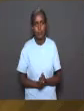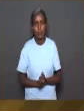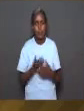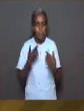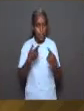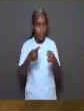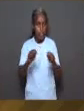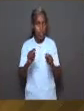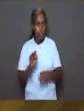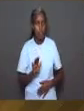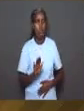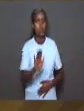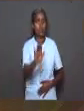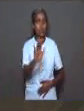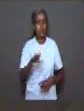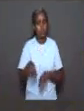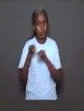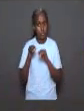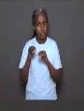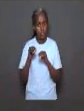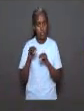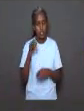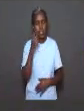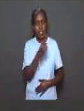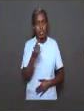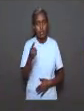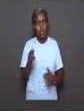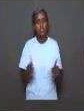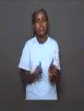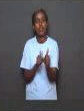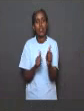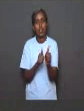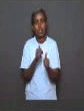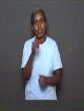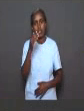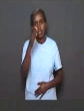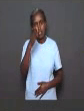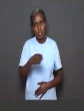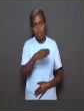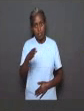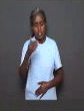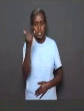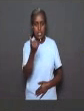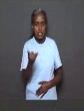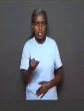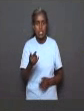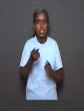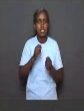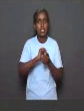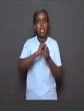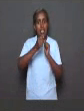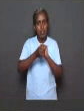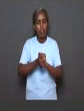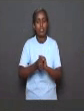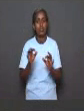Try this for yourselves, students. For each of the following graphs, sketch the inverse